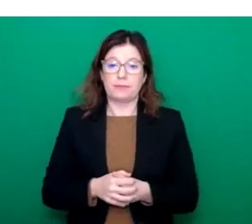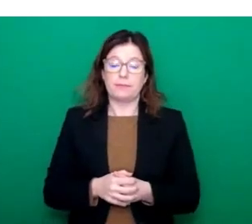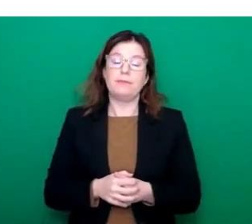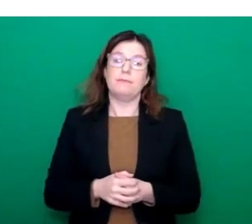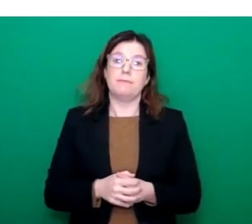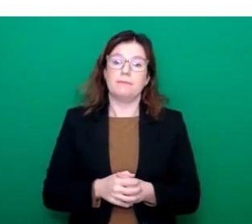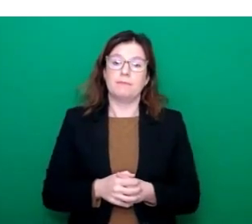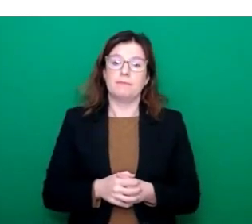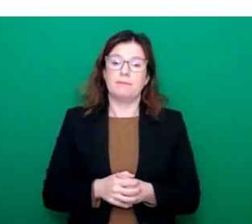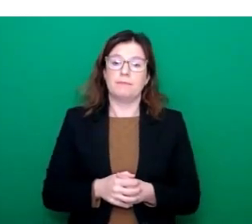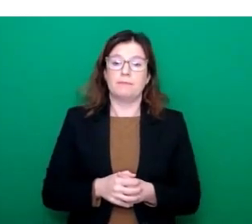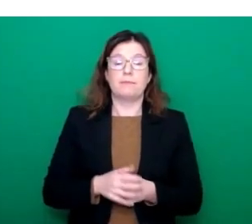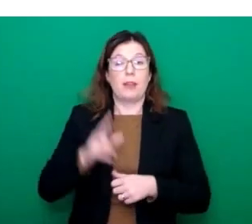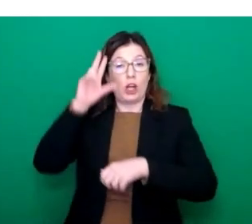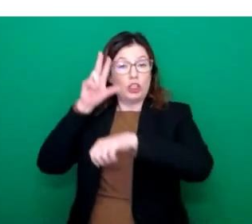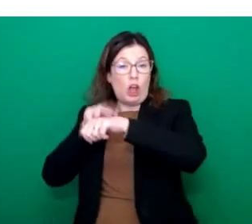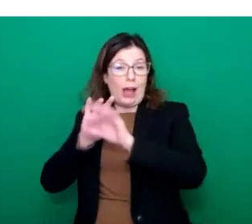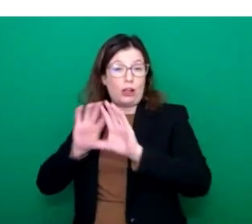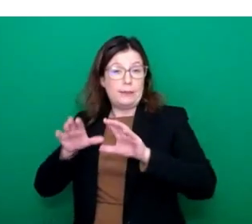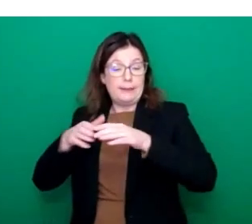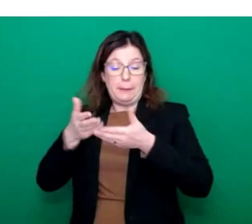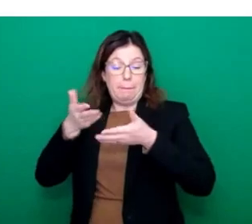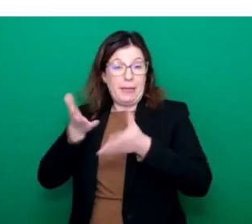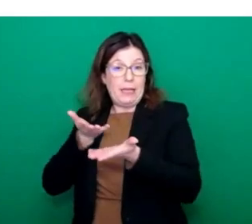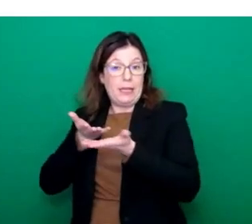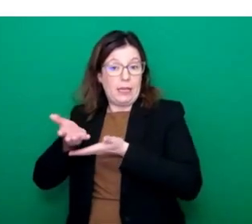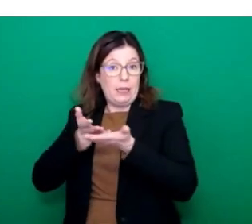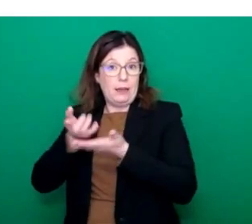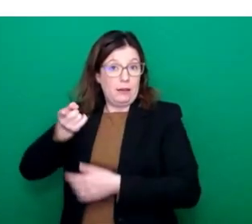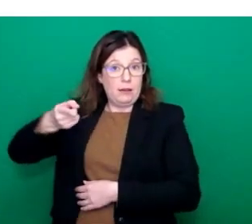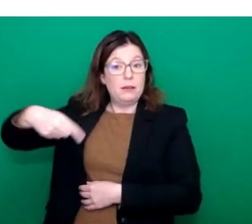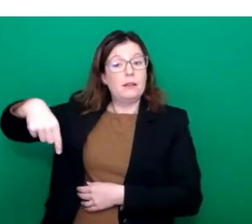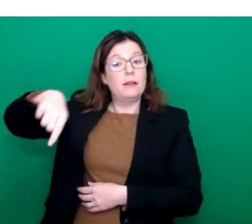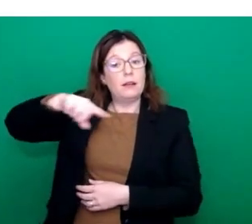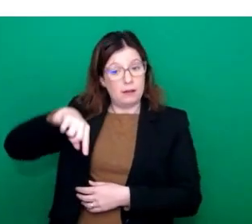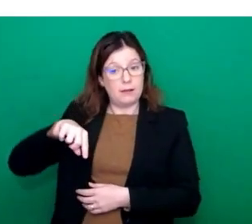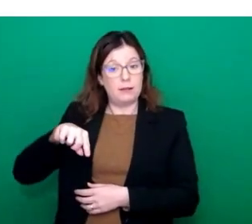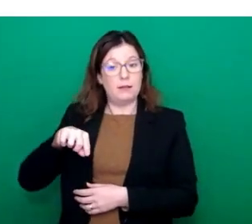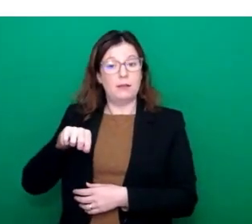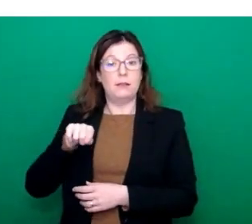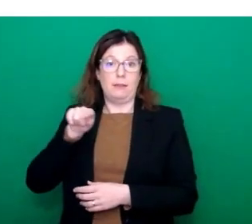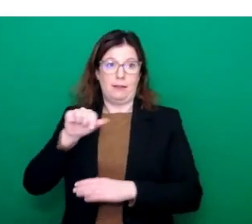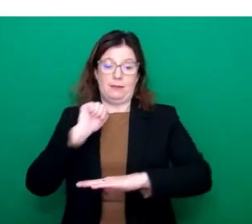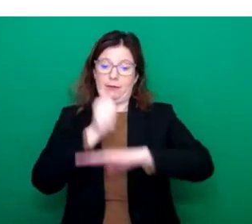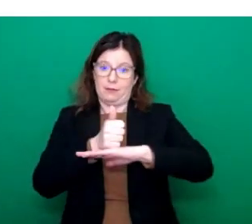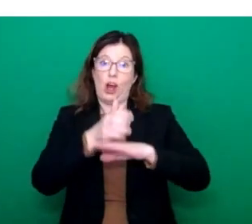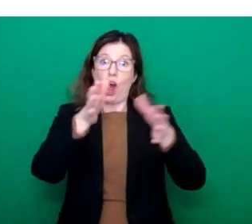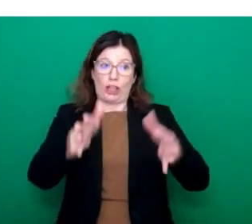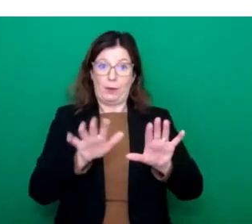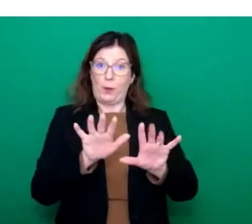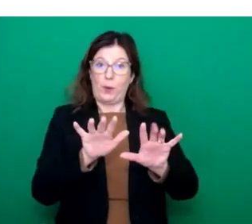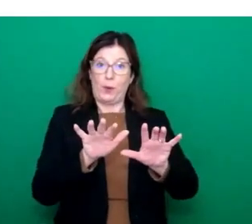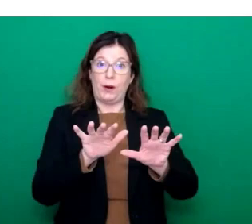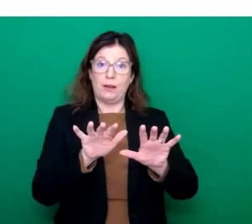the psychiatric team within the hospital, they are the people in situ at the time, and they may well act on